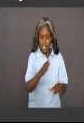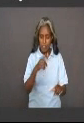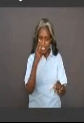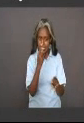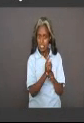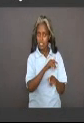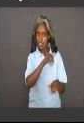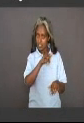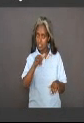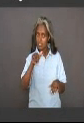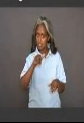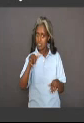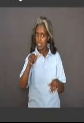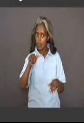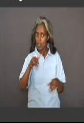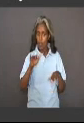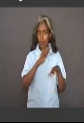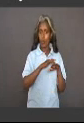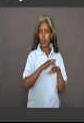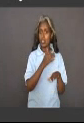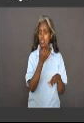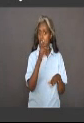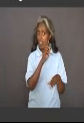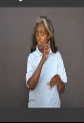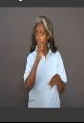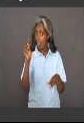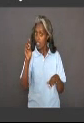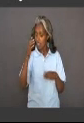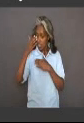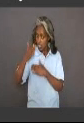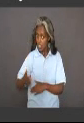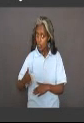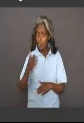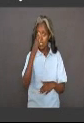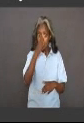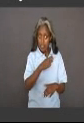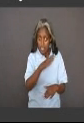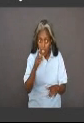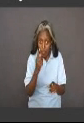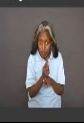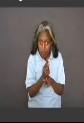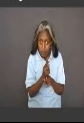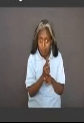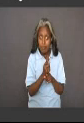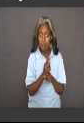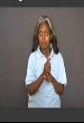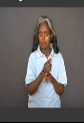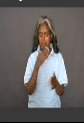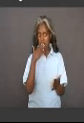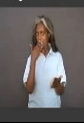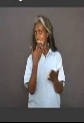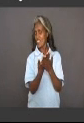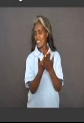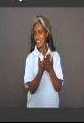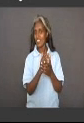the same as on the right side of the graph? If you did, good for